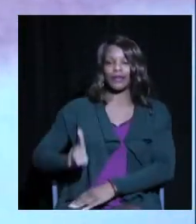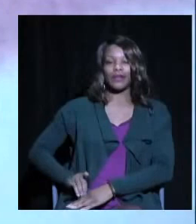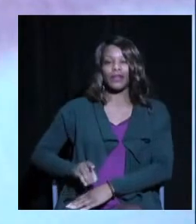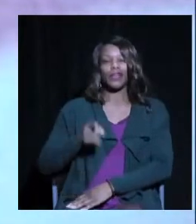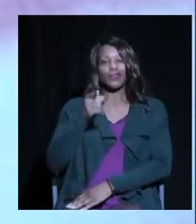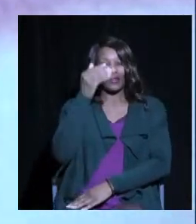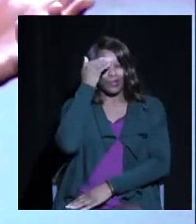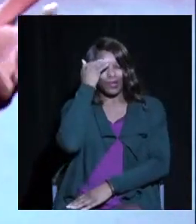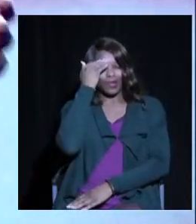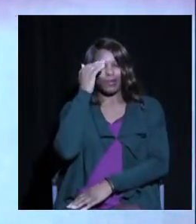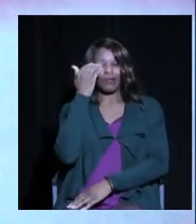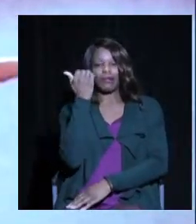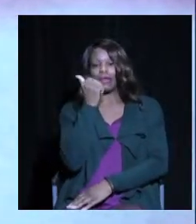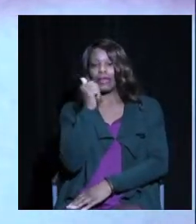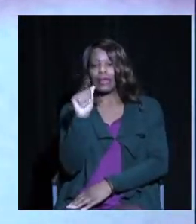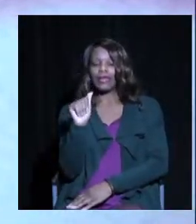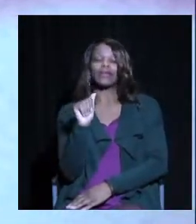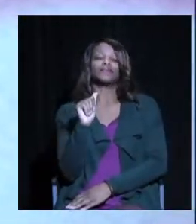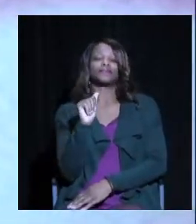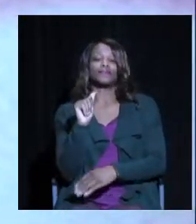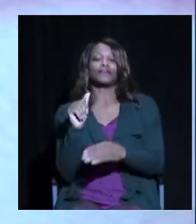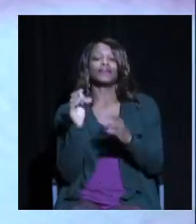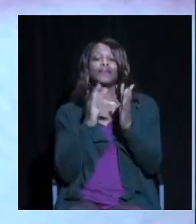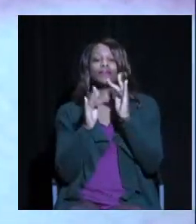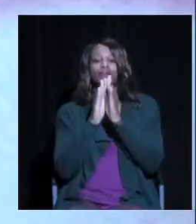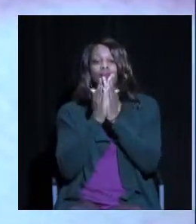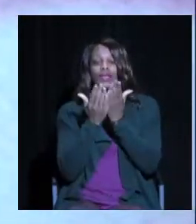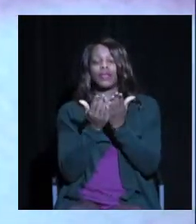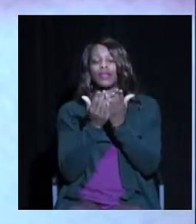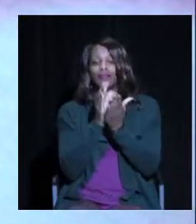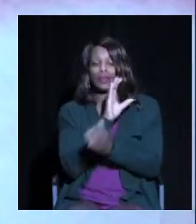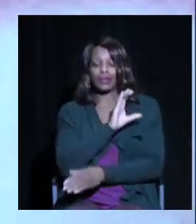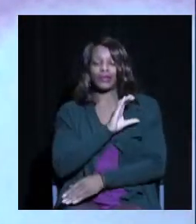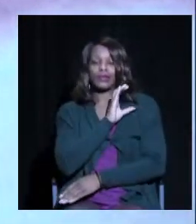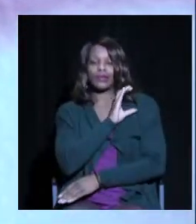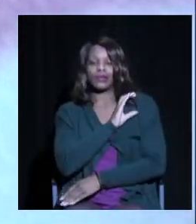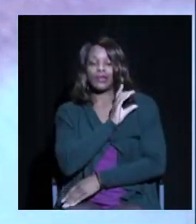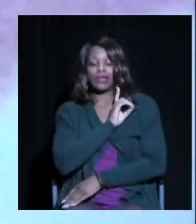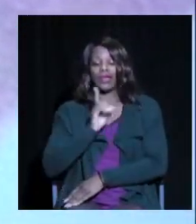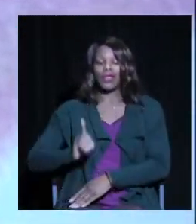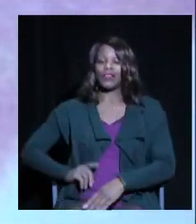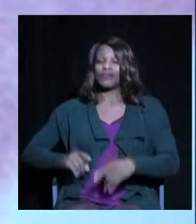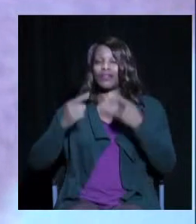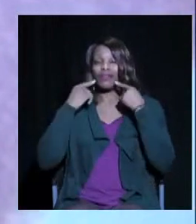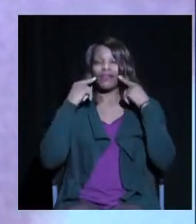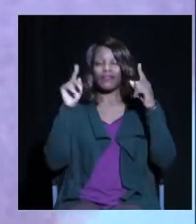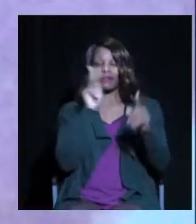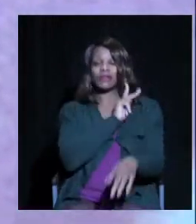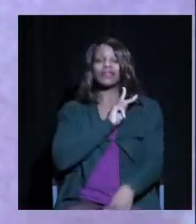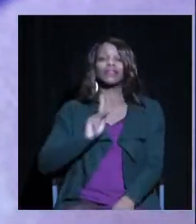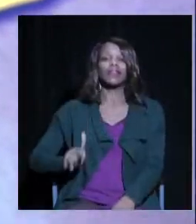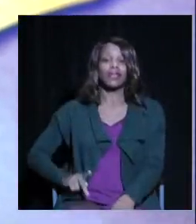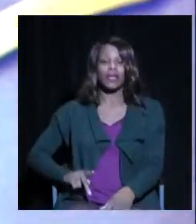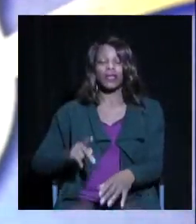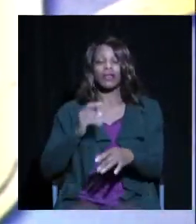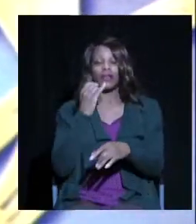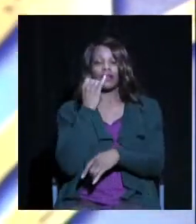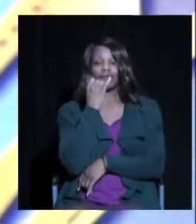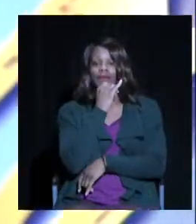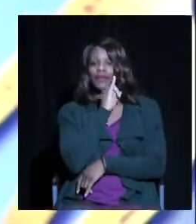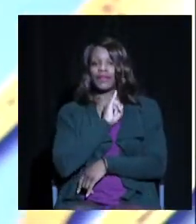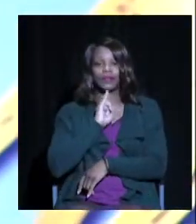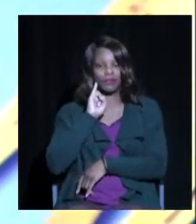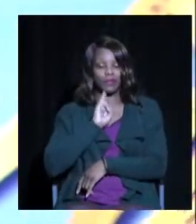any Bible characters, we just know a few. David would be one of the ones that we know. David was this famous king of Israel, and he